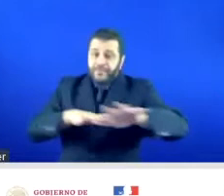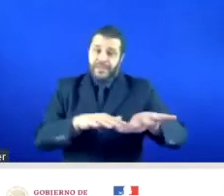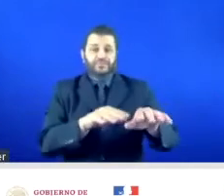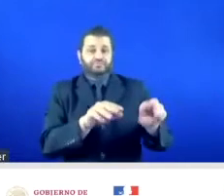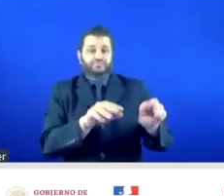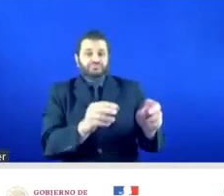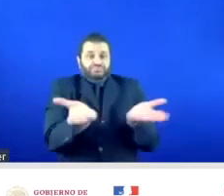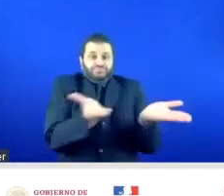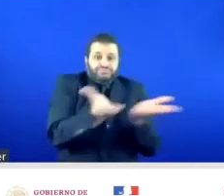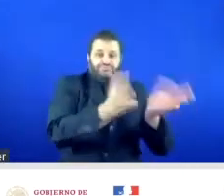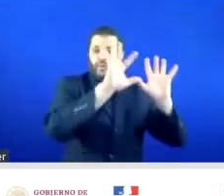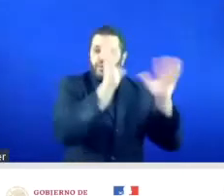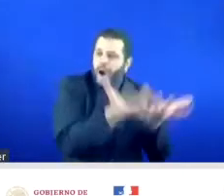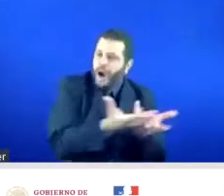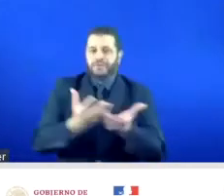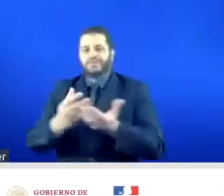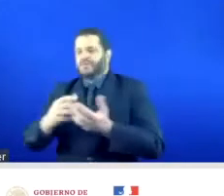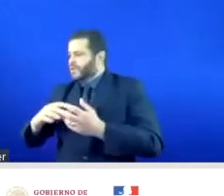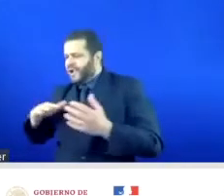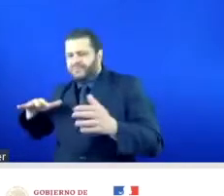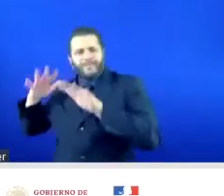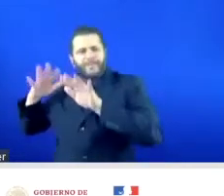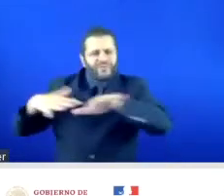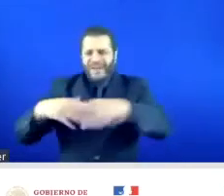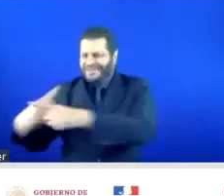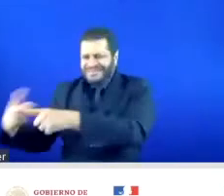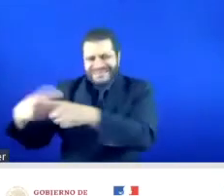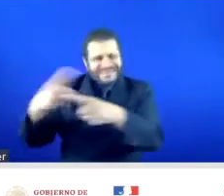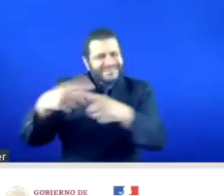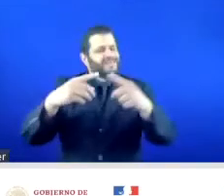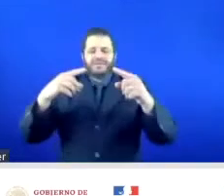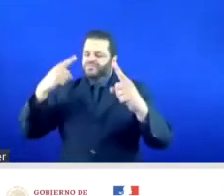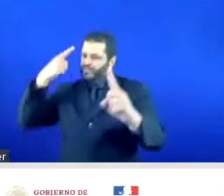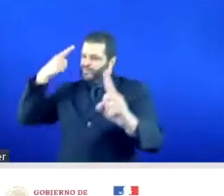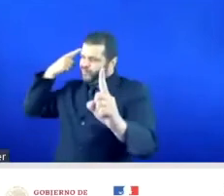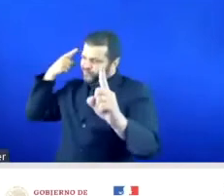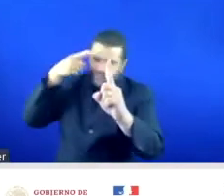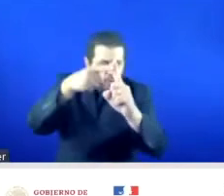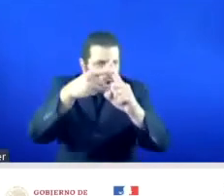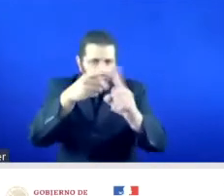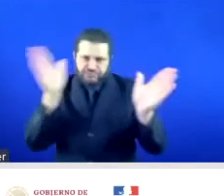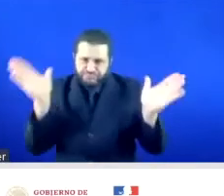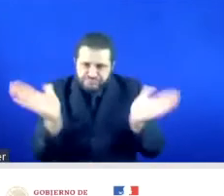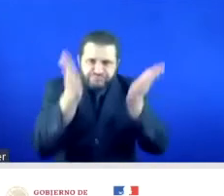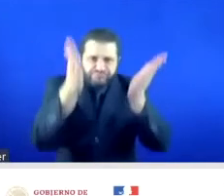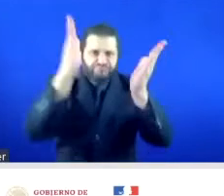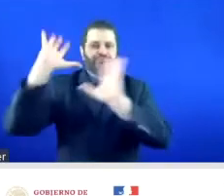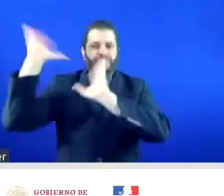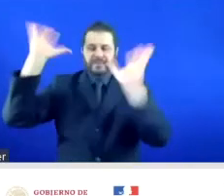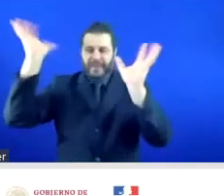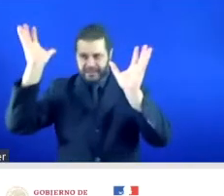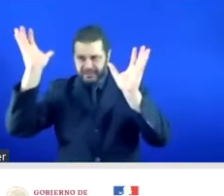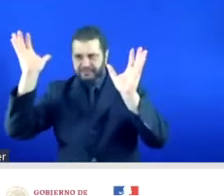the forefront of all these defending environmental and human right movements. And even here